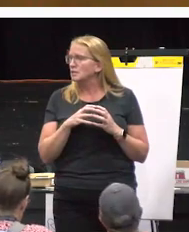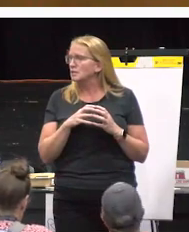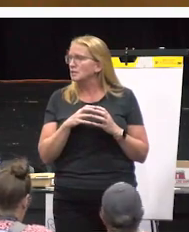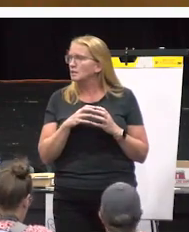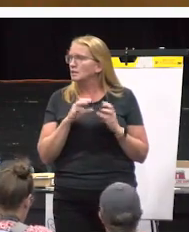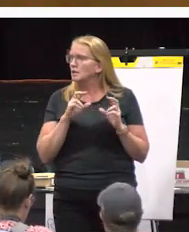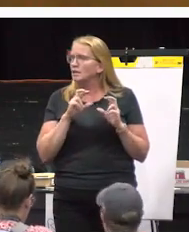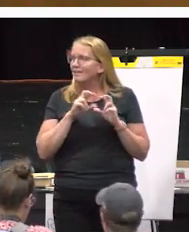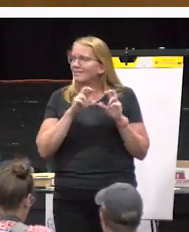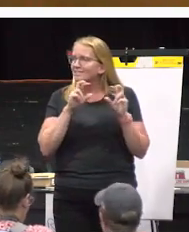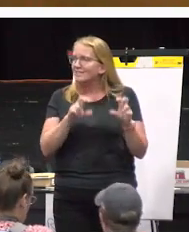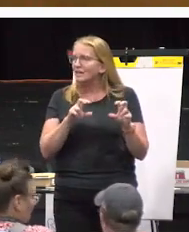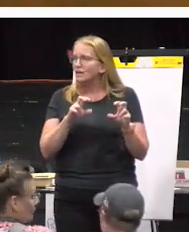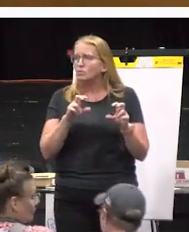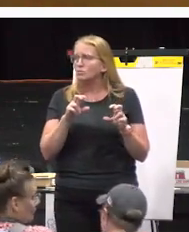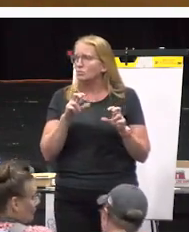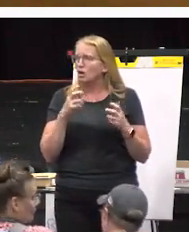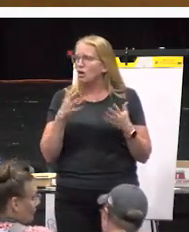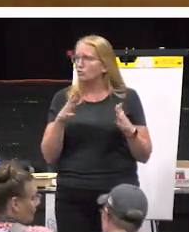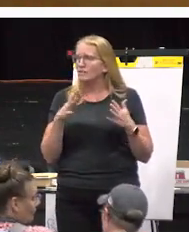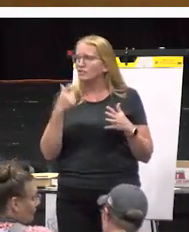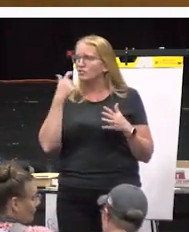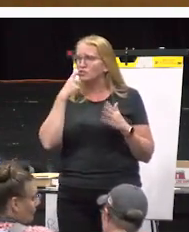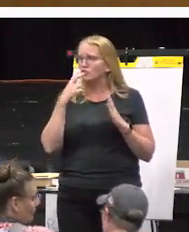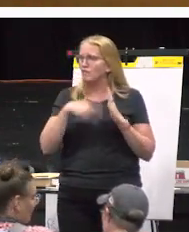Invest in an adaptive downtown.